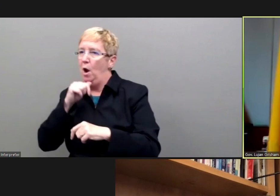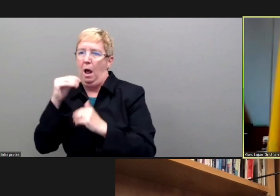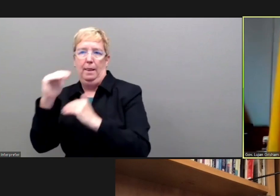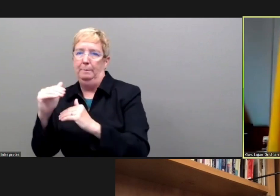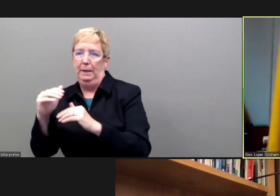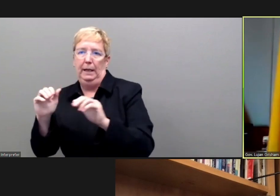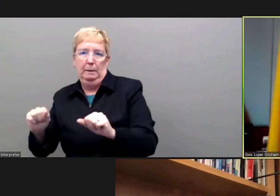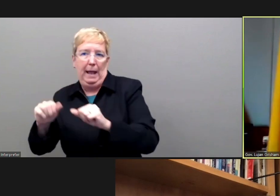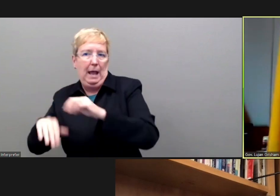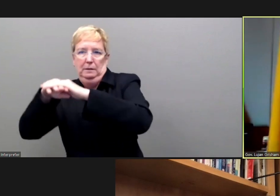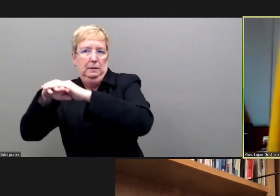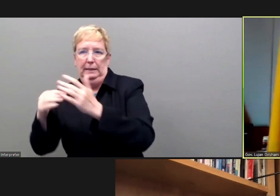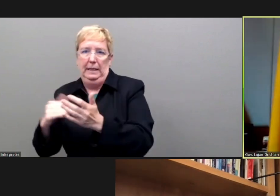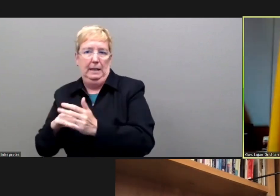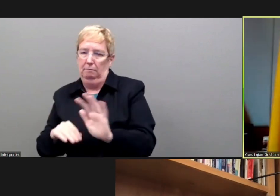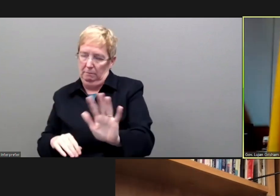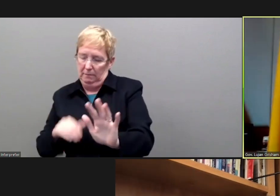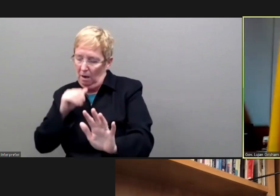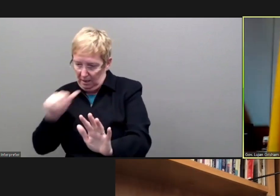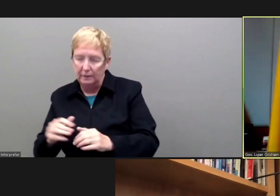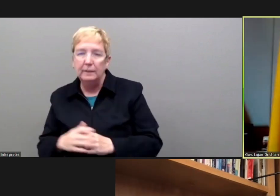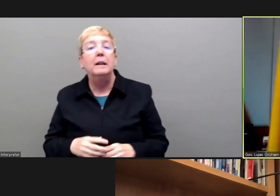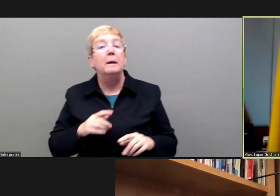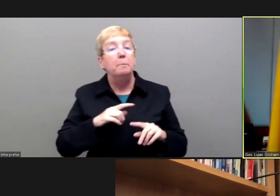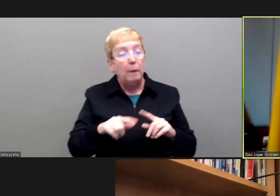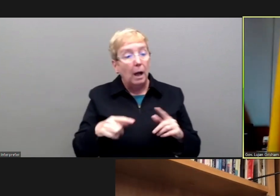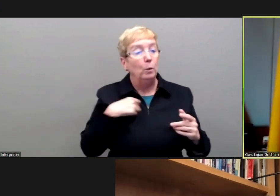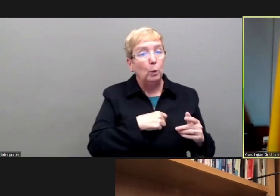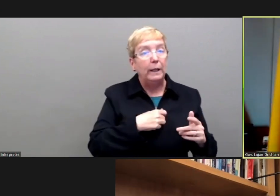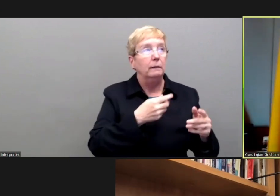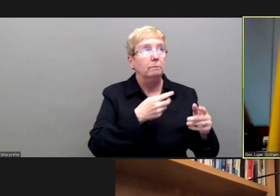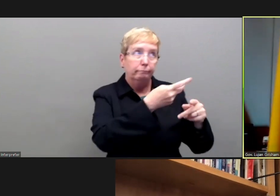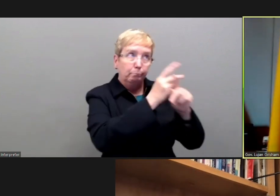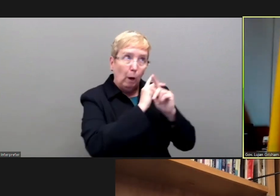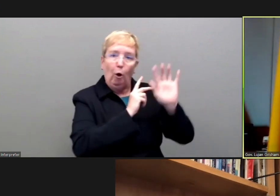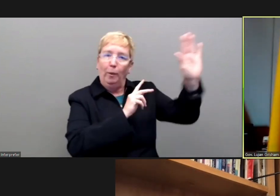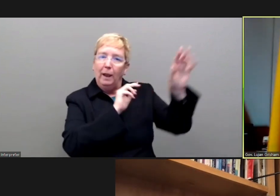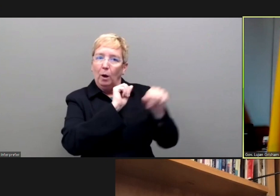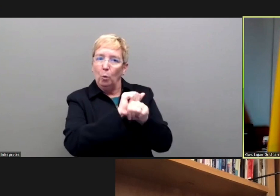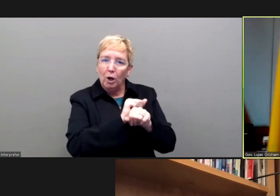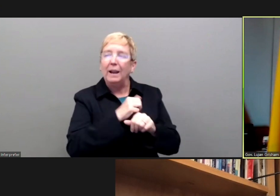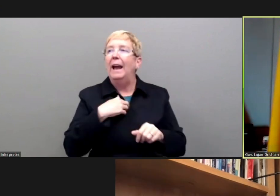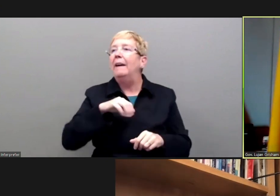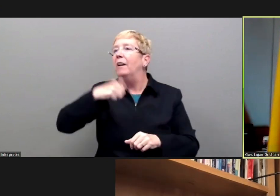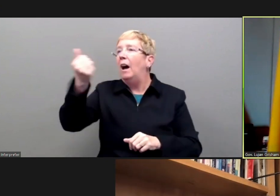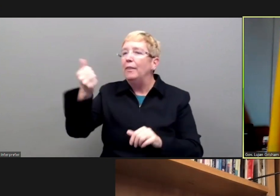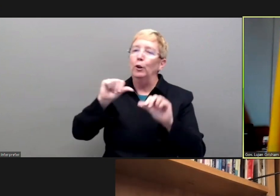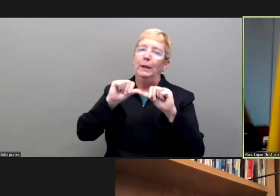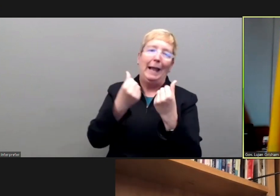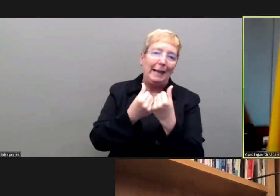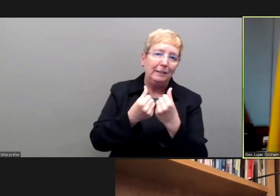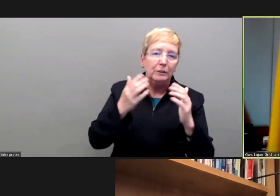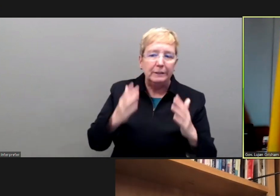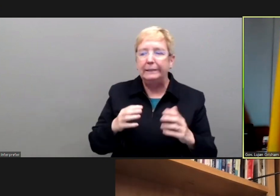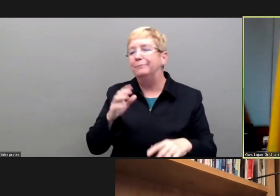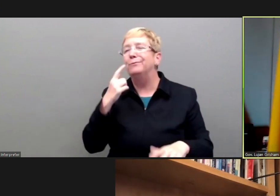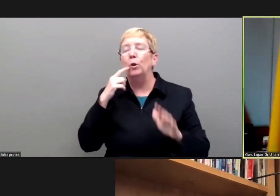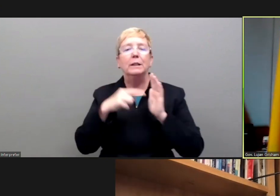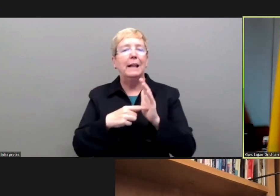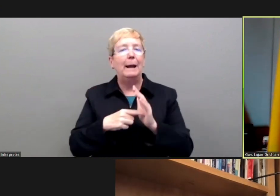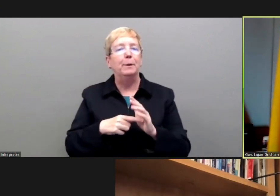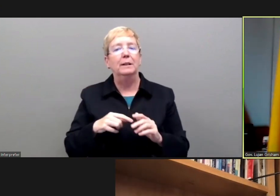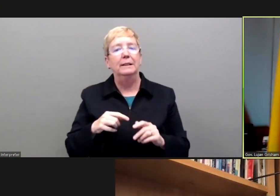and also agents in a number of other departments and agencies, including game and fish